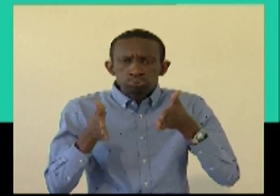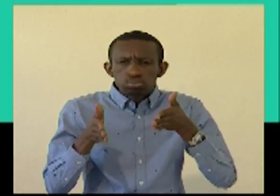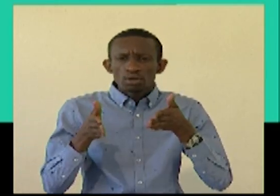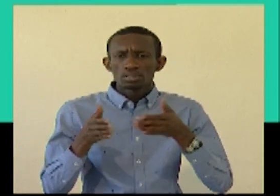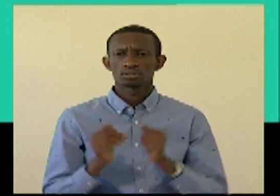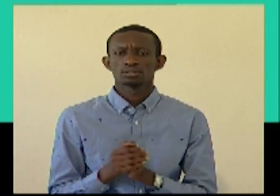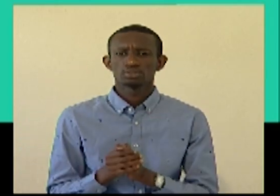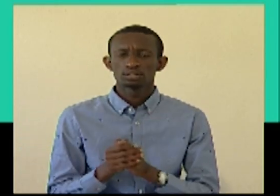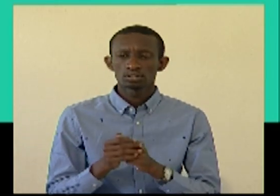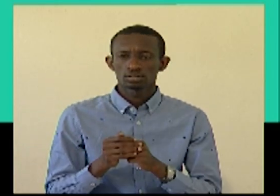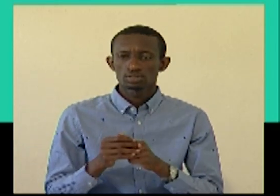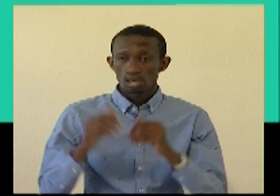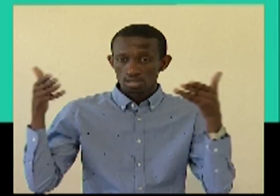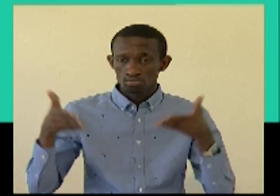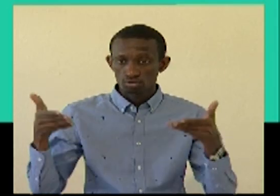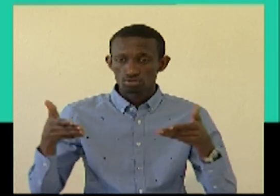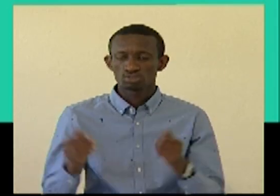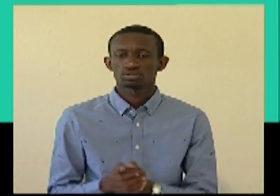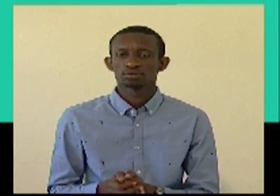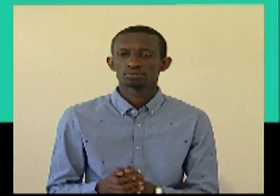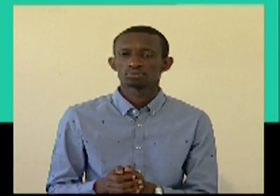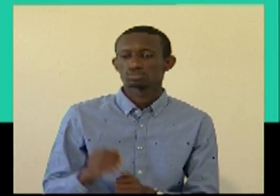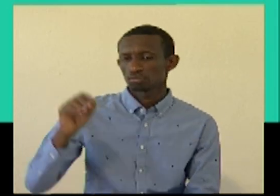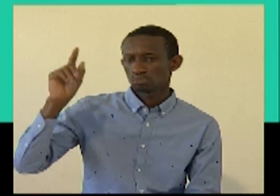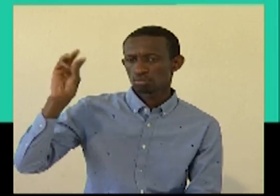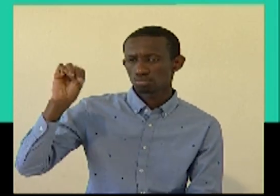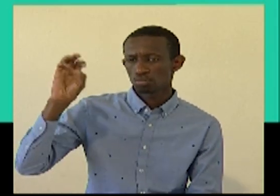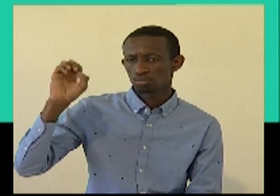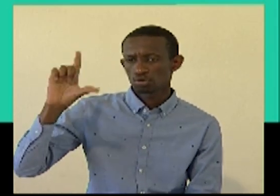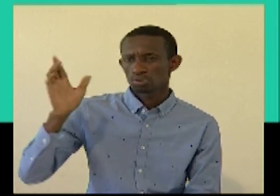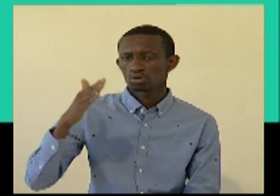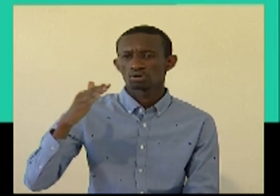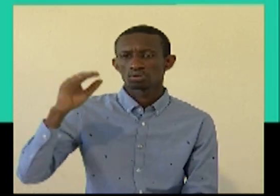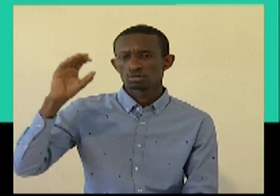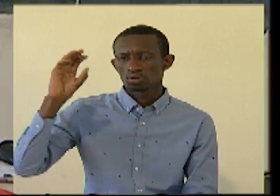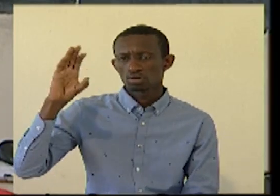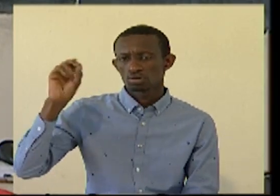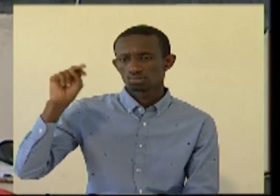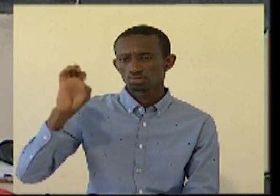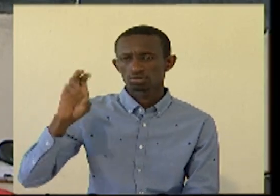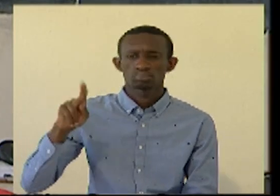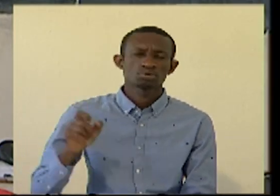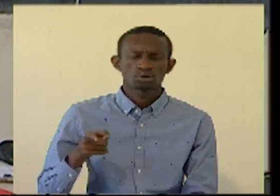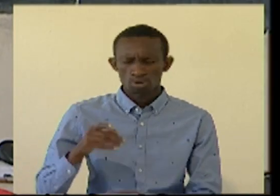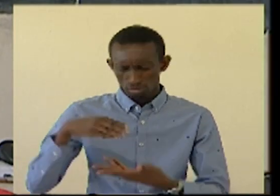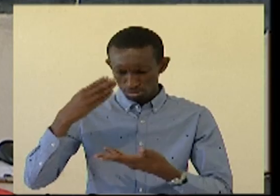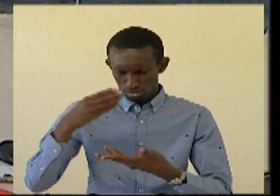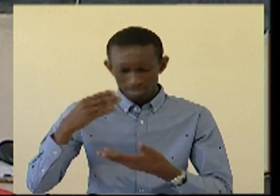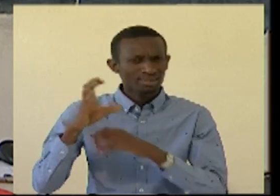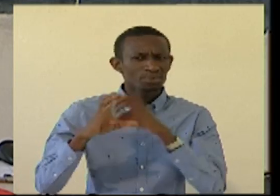is, how is it used in chemistry, why is it necessary to use this mole,